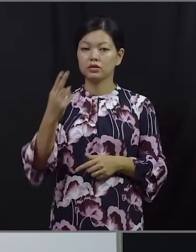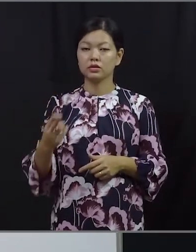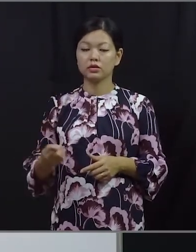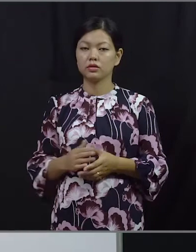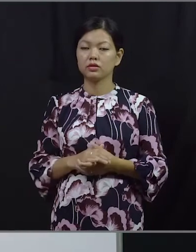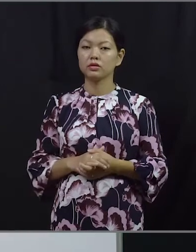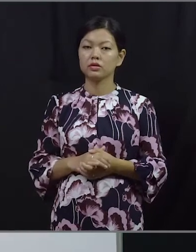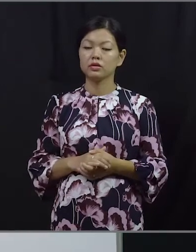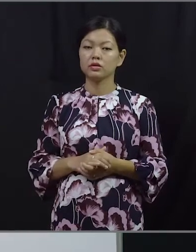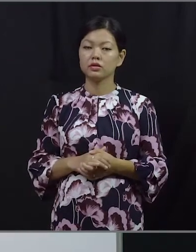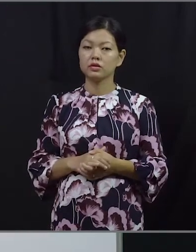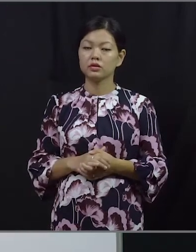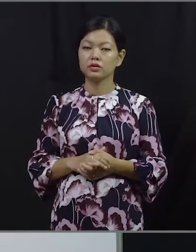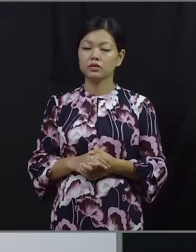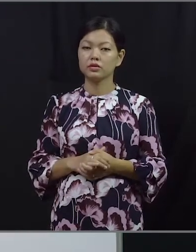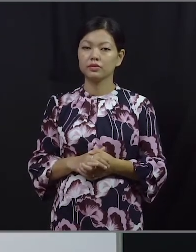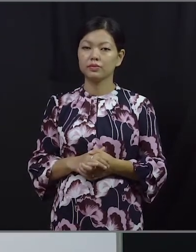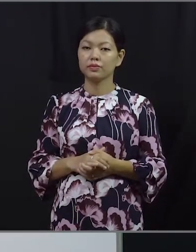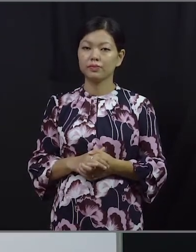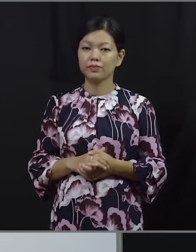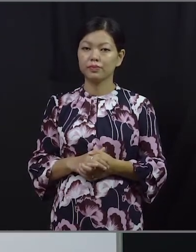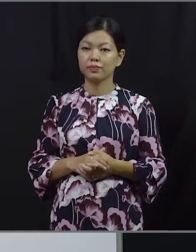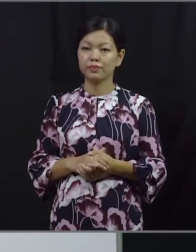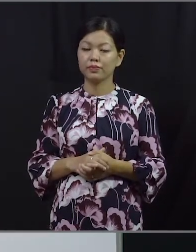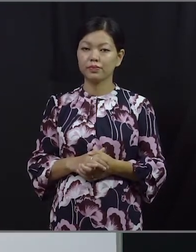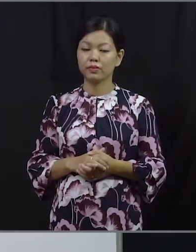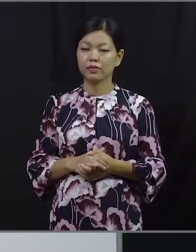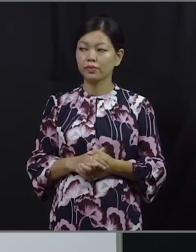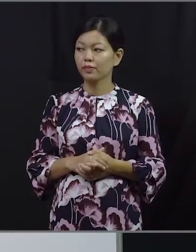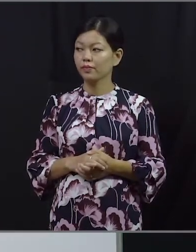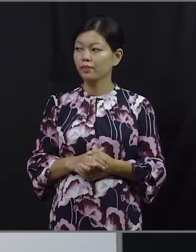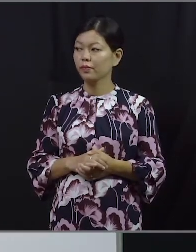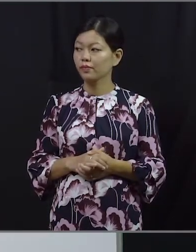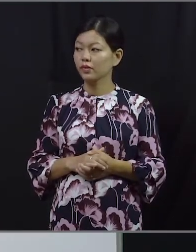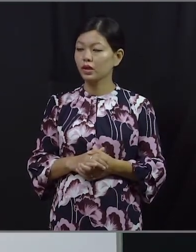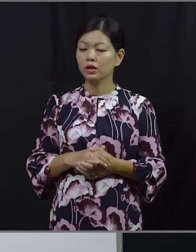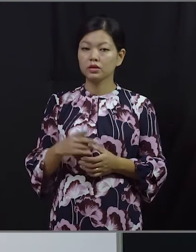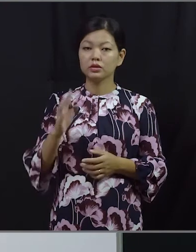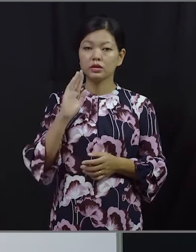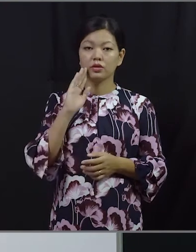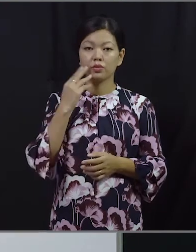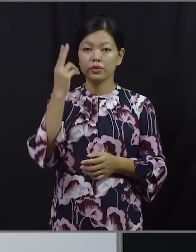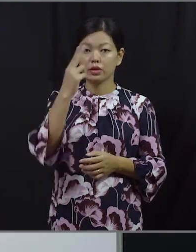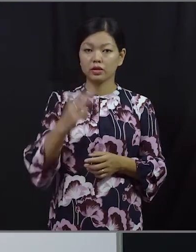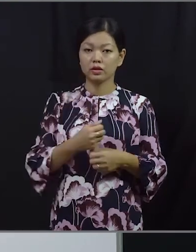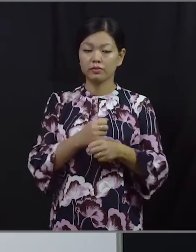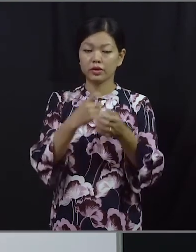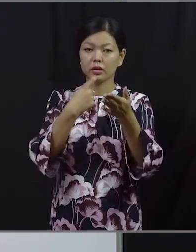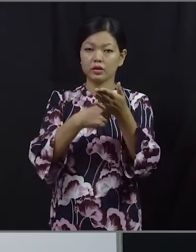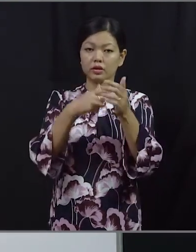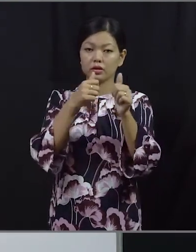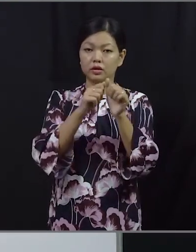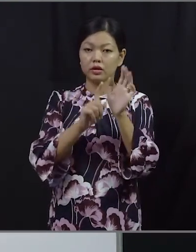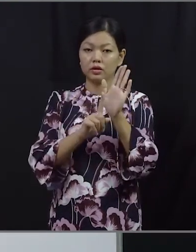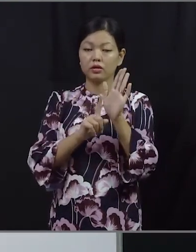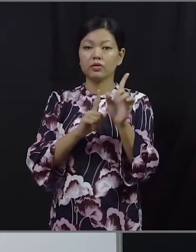derive the expression for it. Okay. So, I hope all the diagram is clear. Do not forget to give the ray and everything. Okay. Okay. Now, so